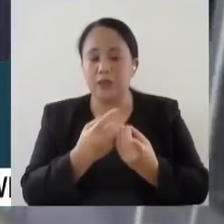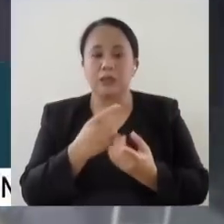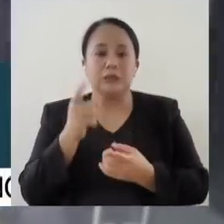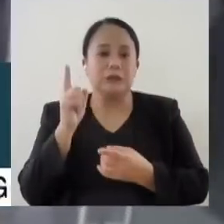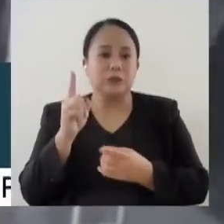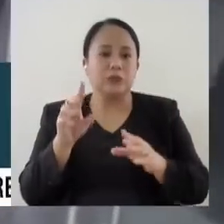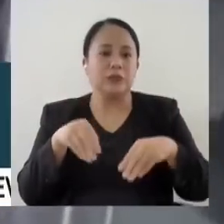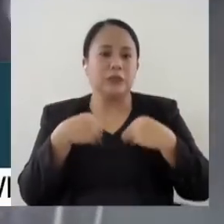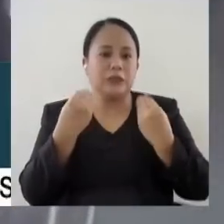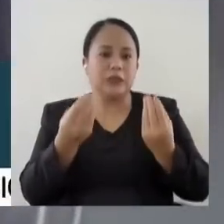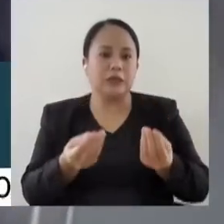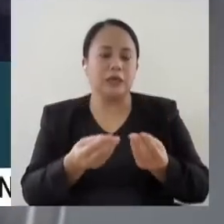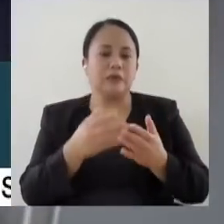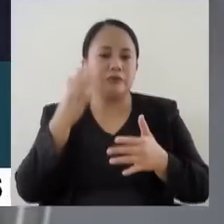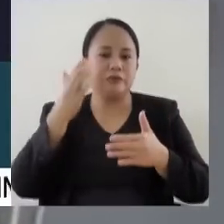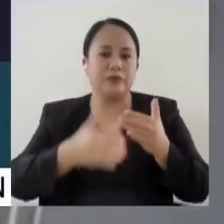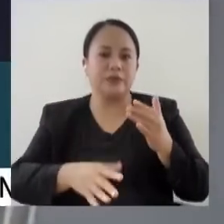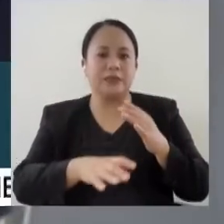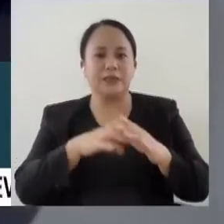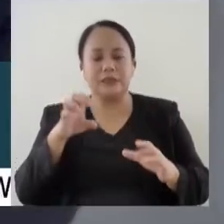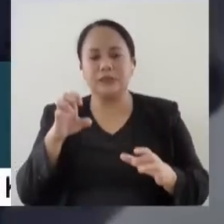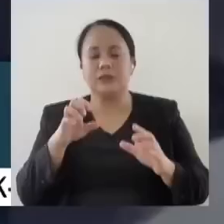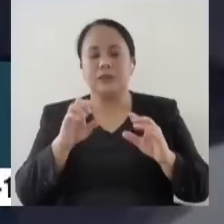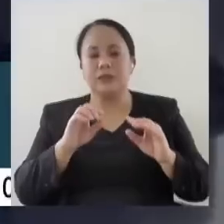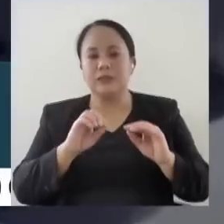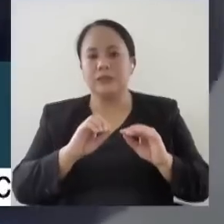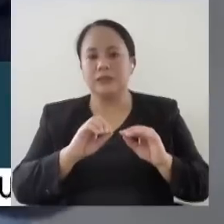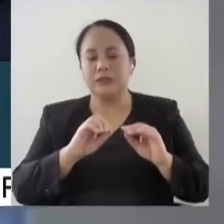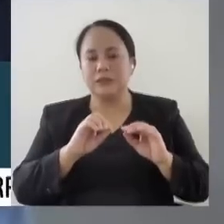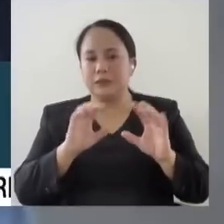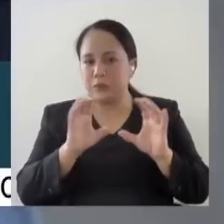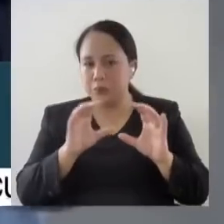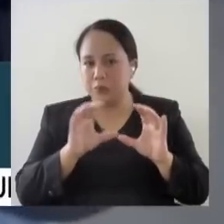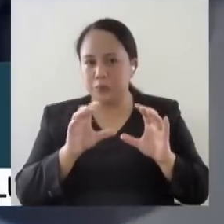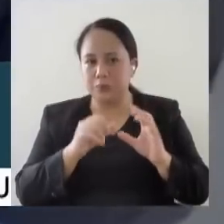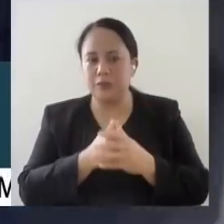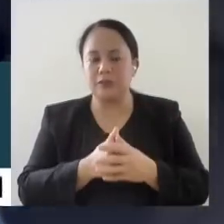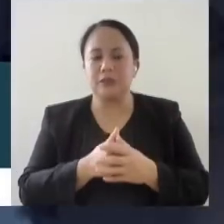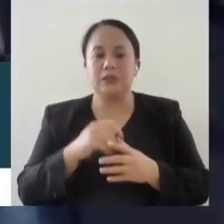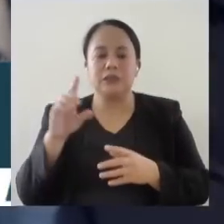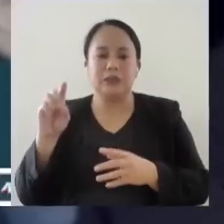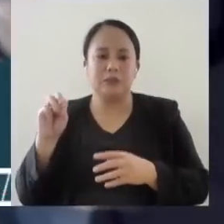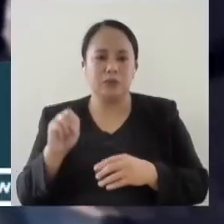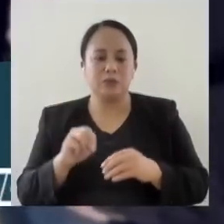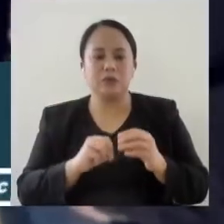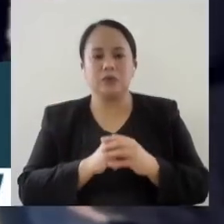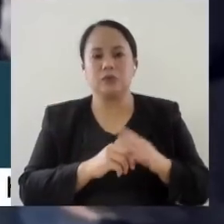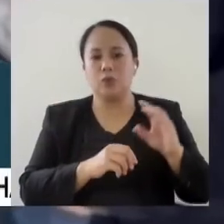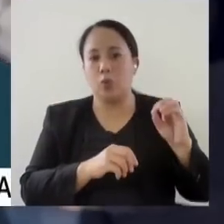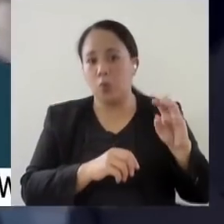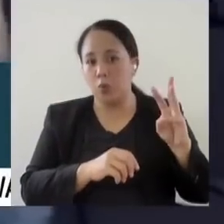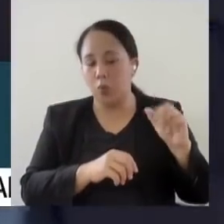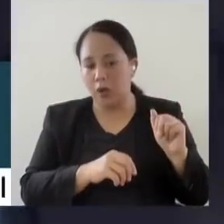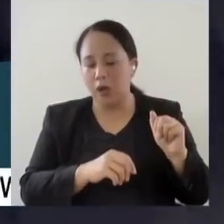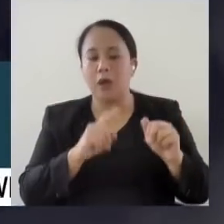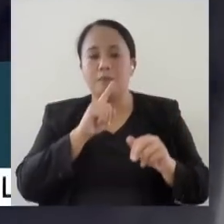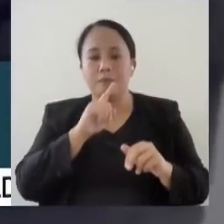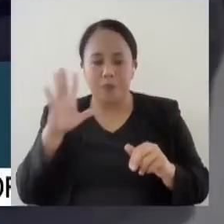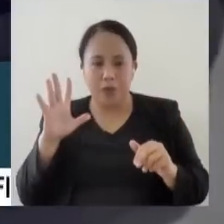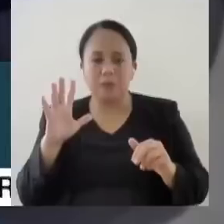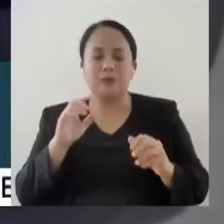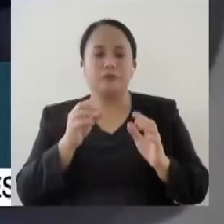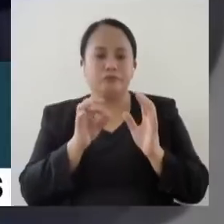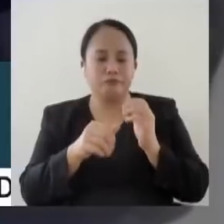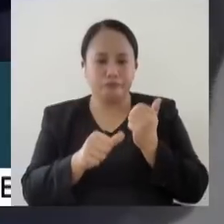a final exit clearance. The DMW and the Overseas Workers Welfare Administration pledged a combined financial aid